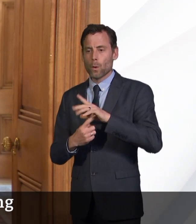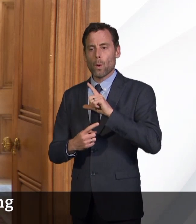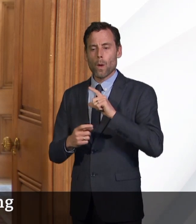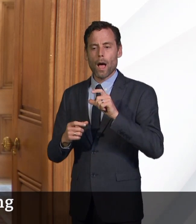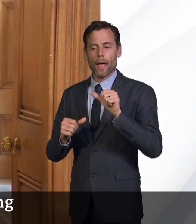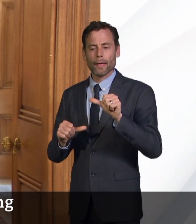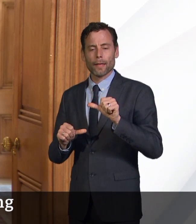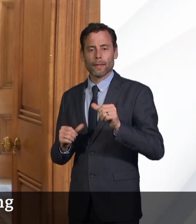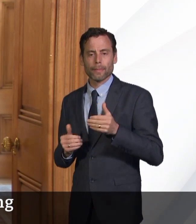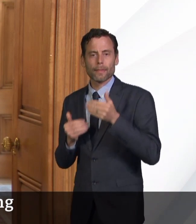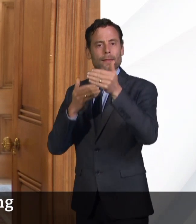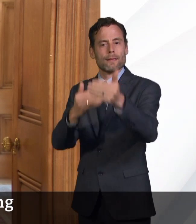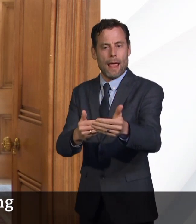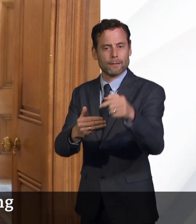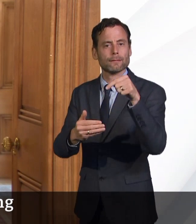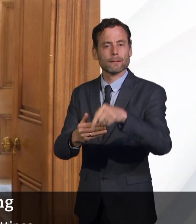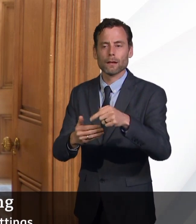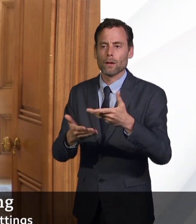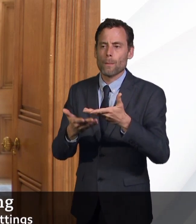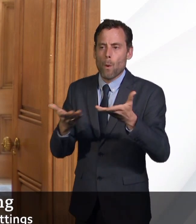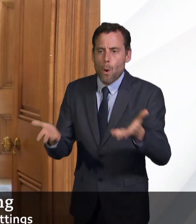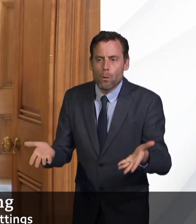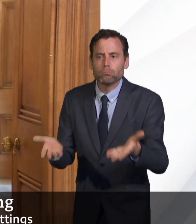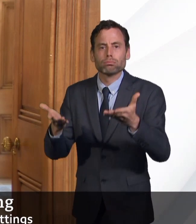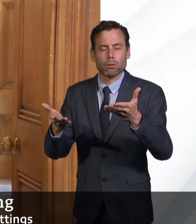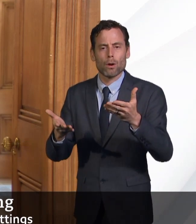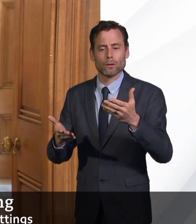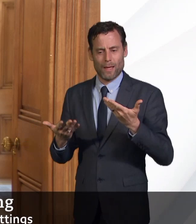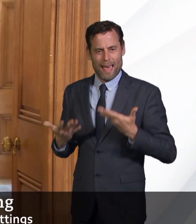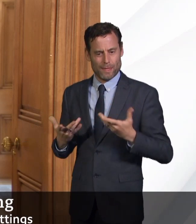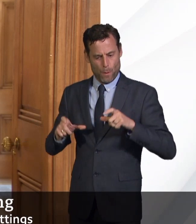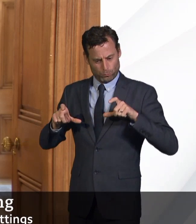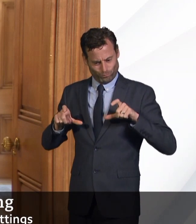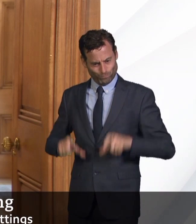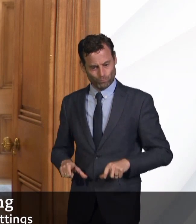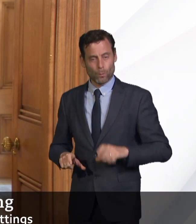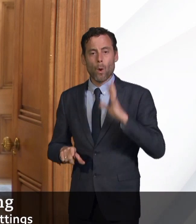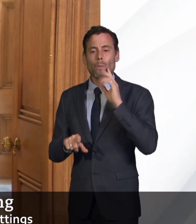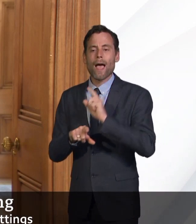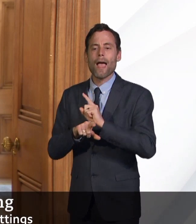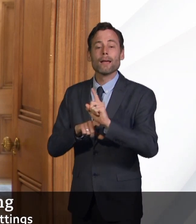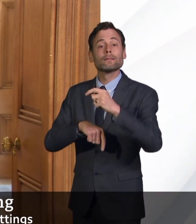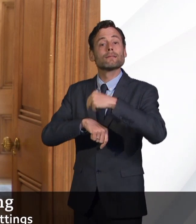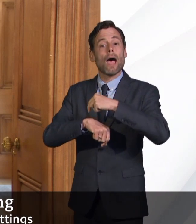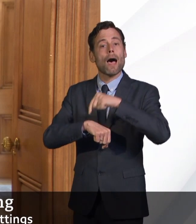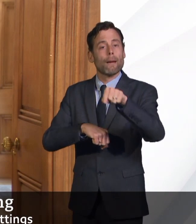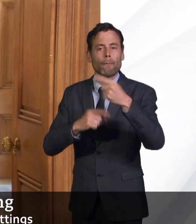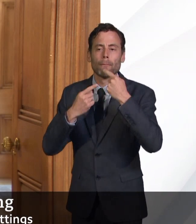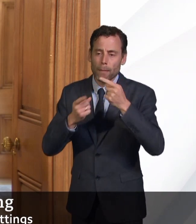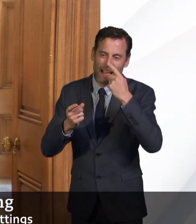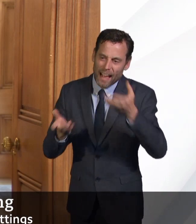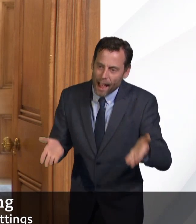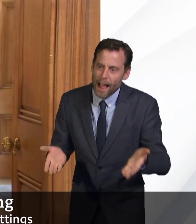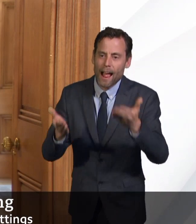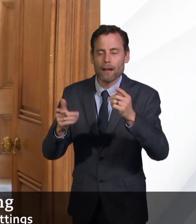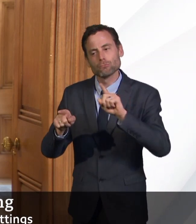to evolve the restrictions we have and move from a complete lockdown of the country to one where we enable people to move around and